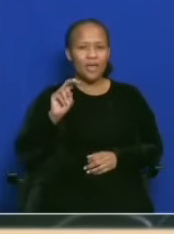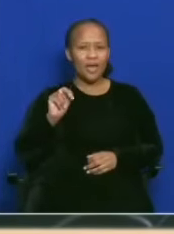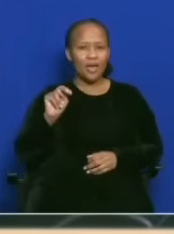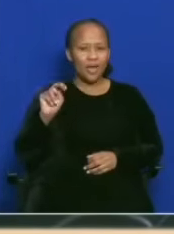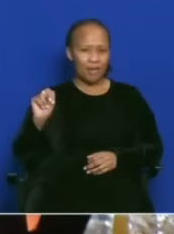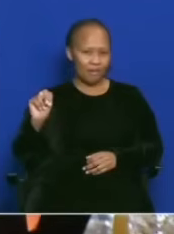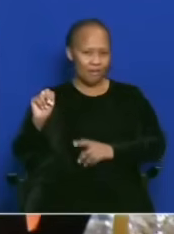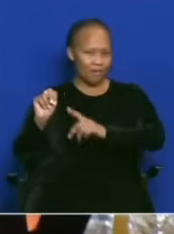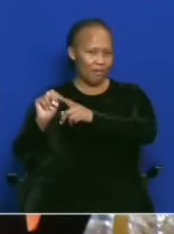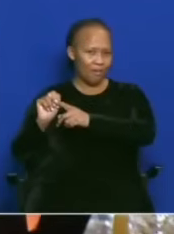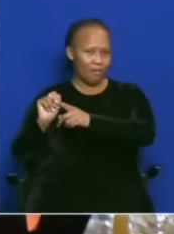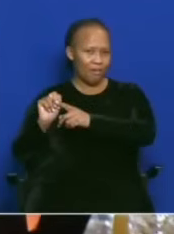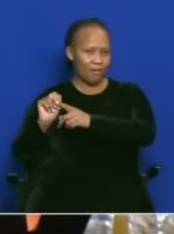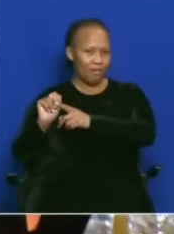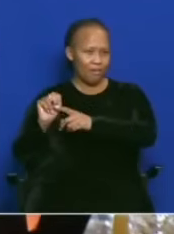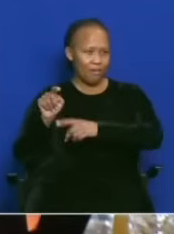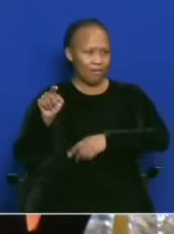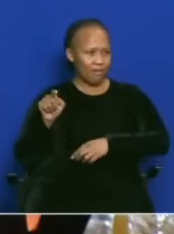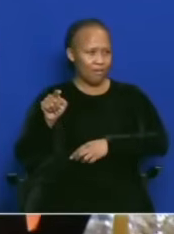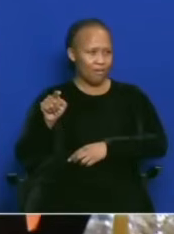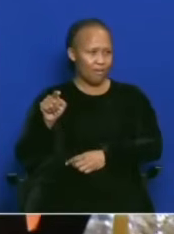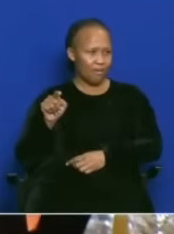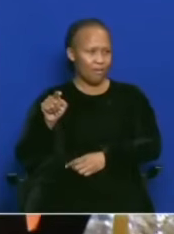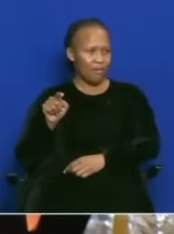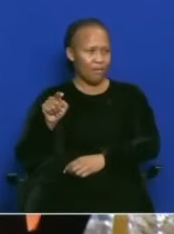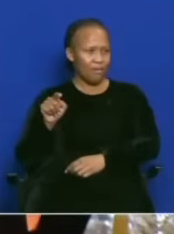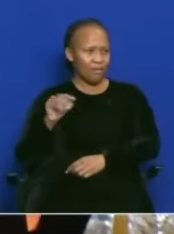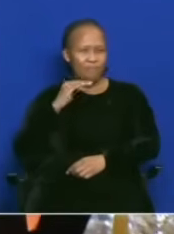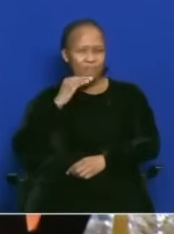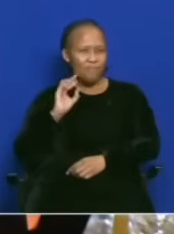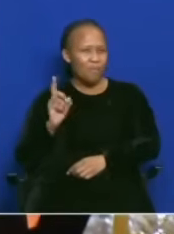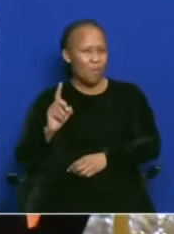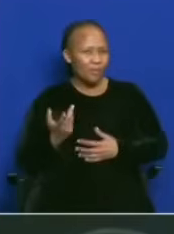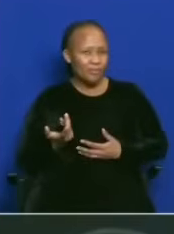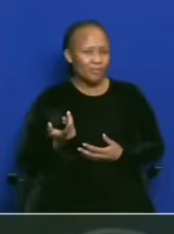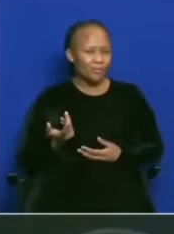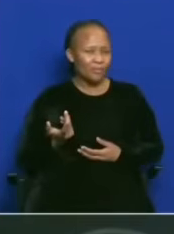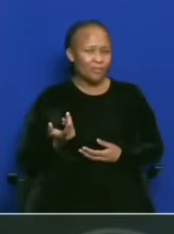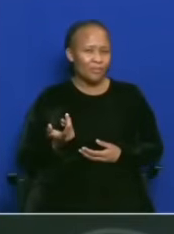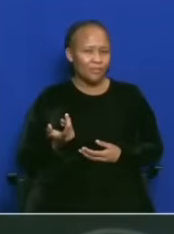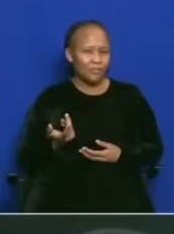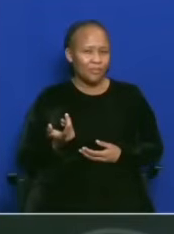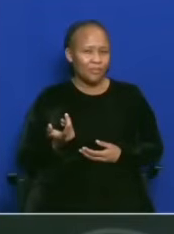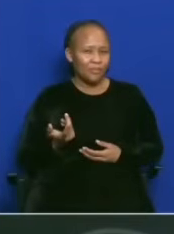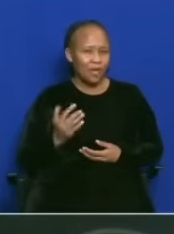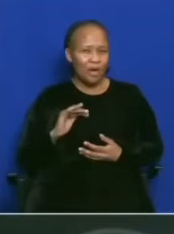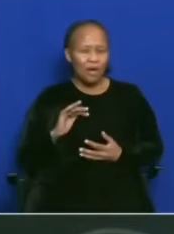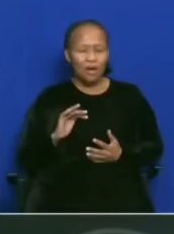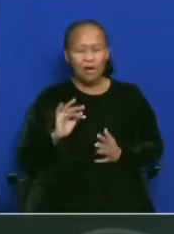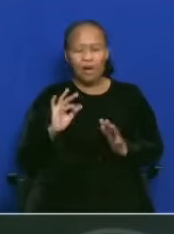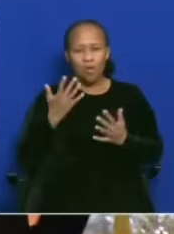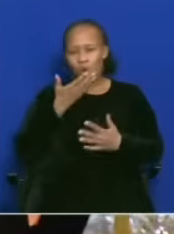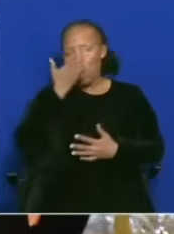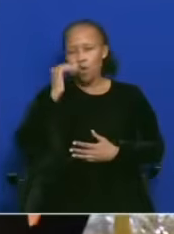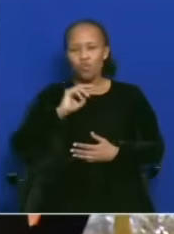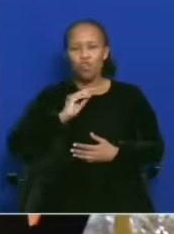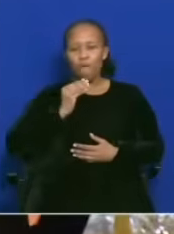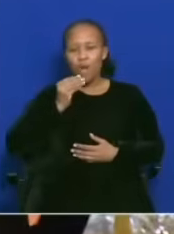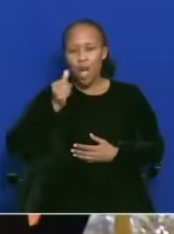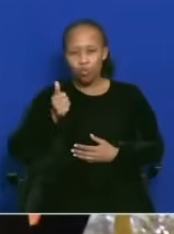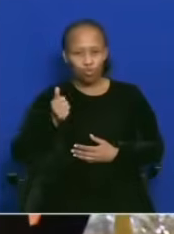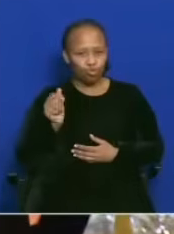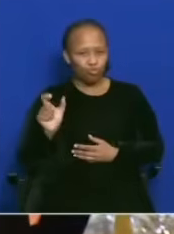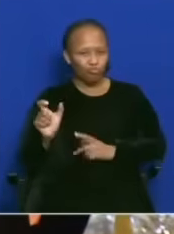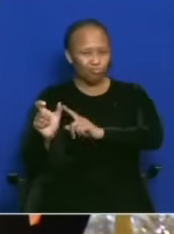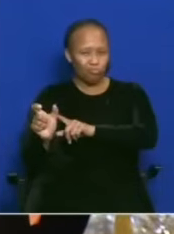light? What does it mean in the context of what's being said? So it means